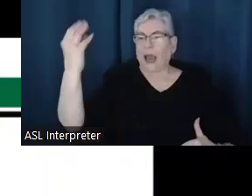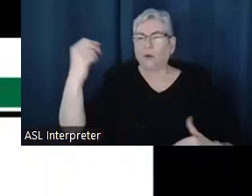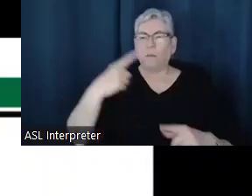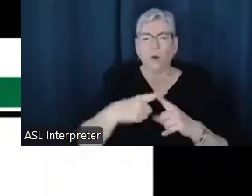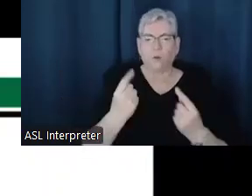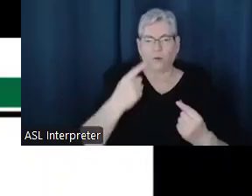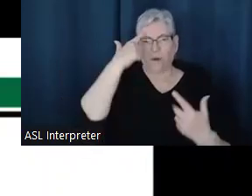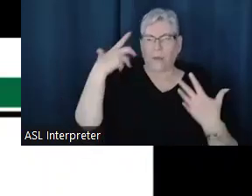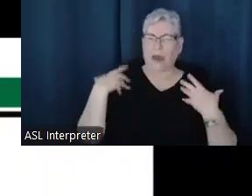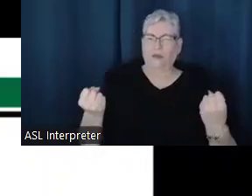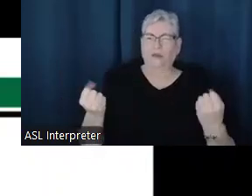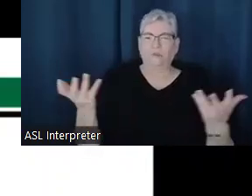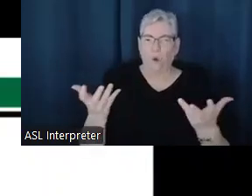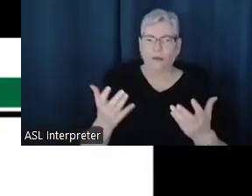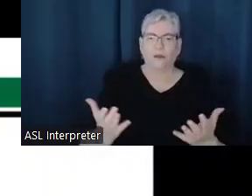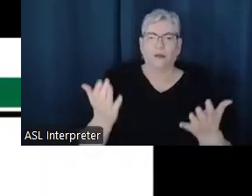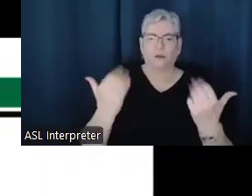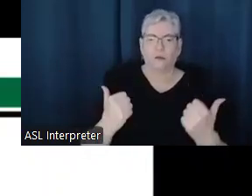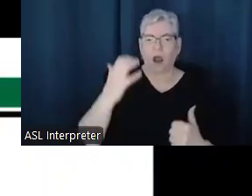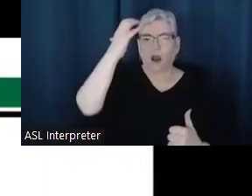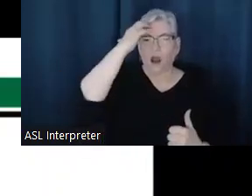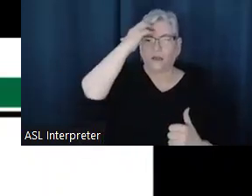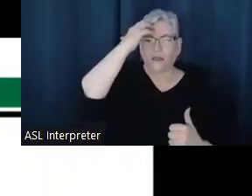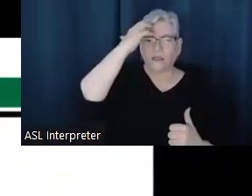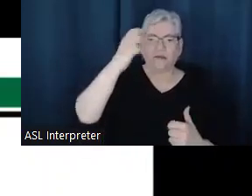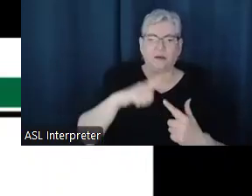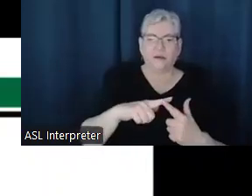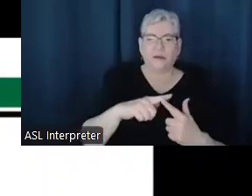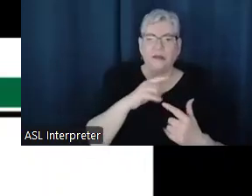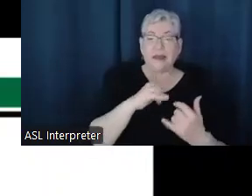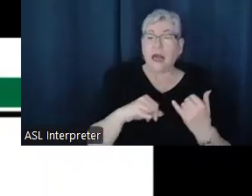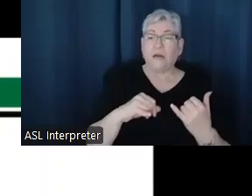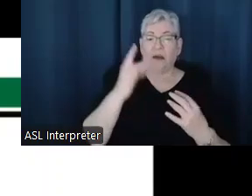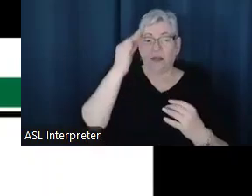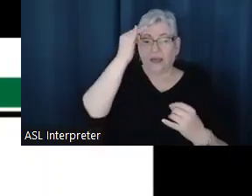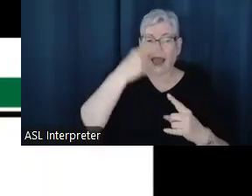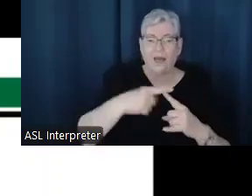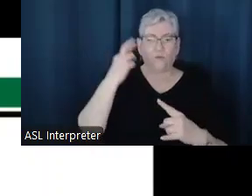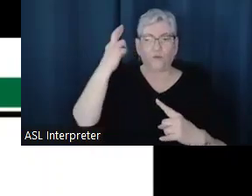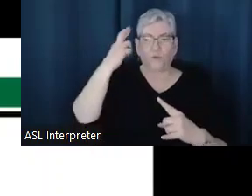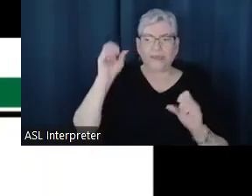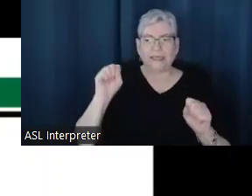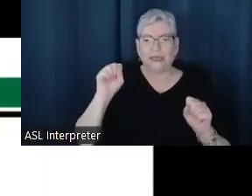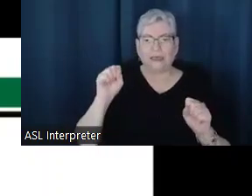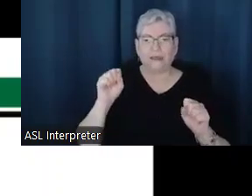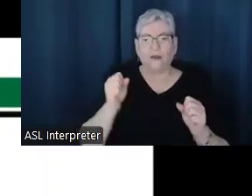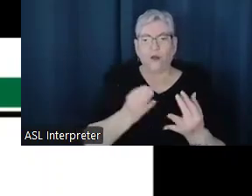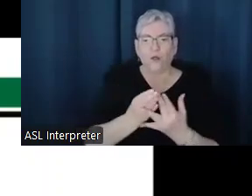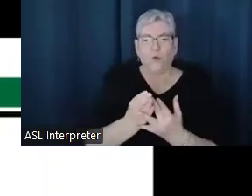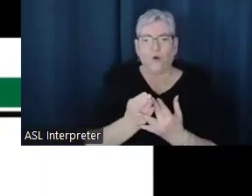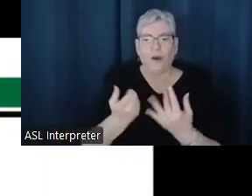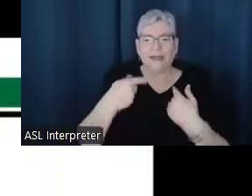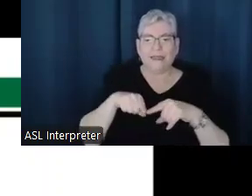well. Cognitive is the last one, and that's thinking and reasoning through assimilation and accommodation. So we'll